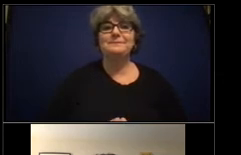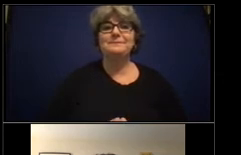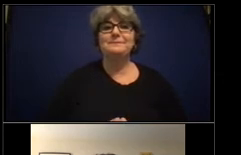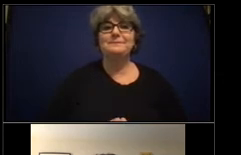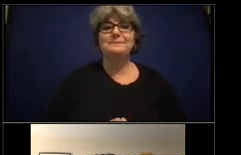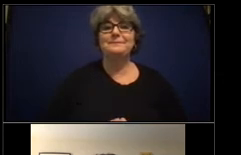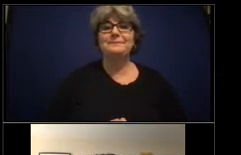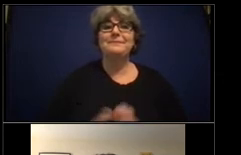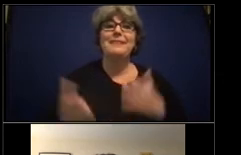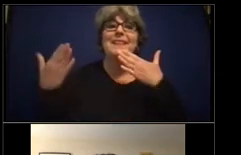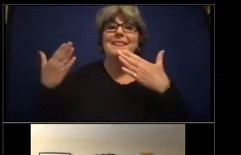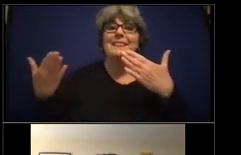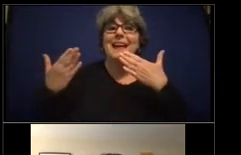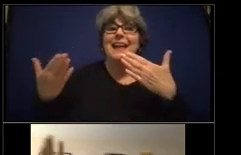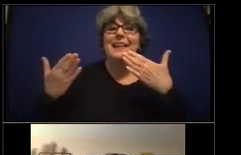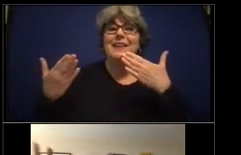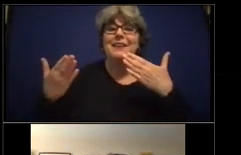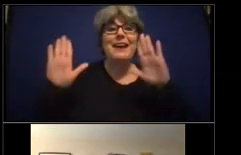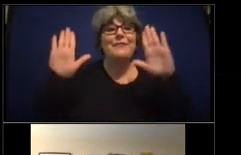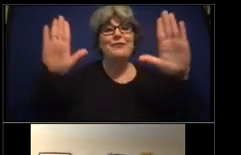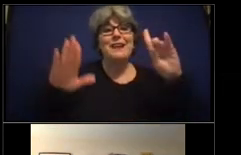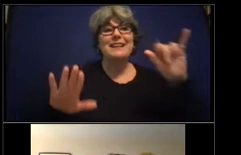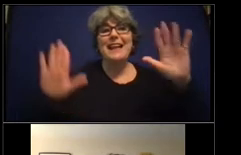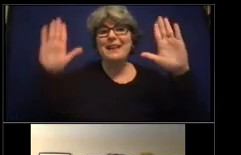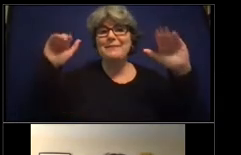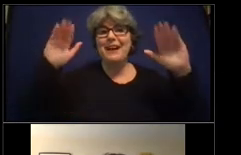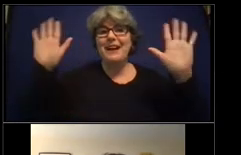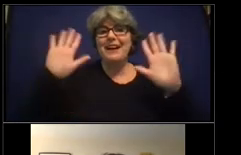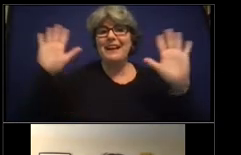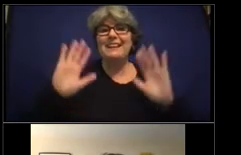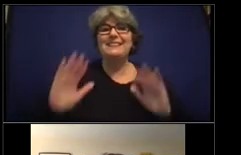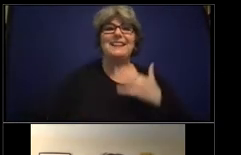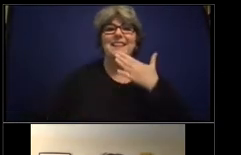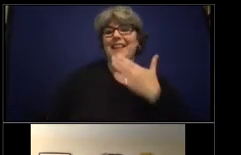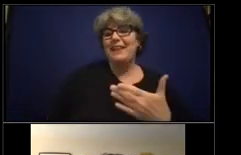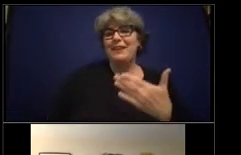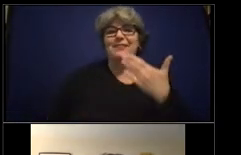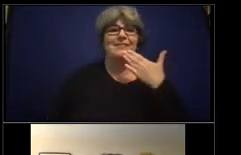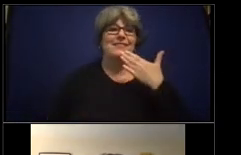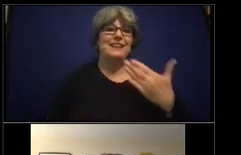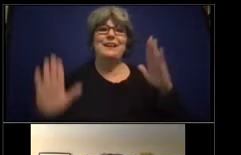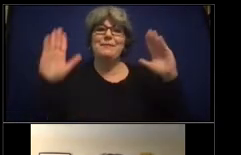All right. Thanks, everybody. Have a good one. Thank you. Thanks, guys.